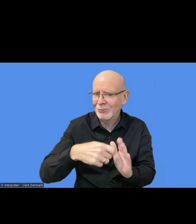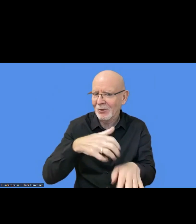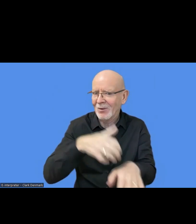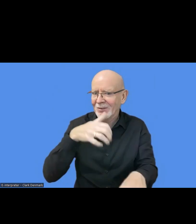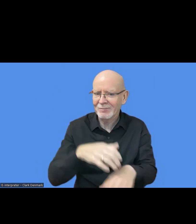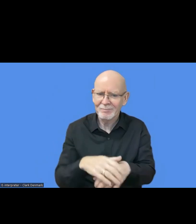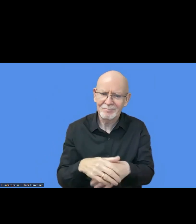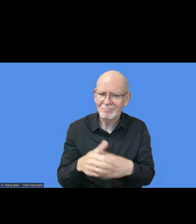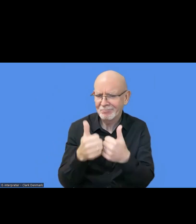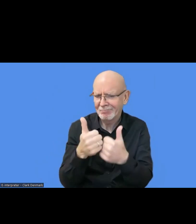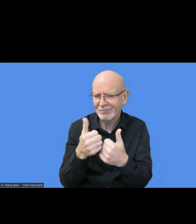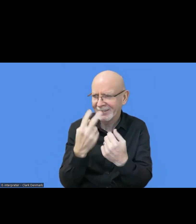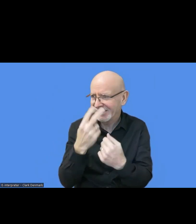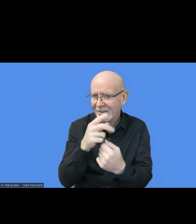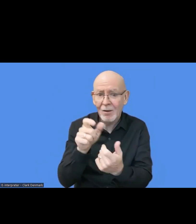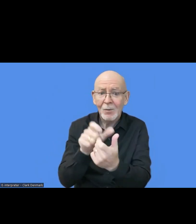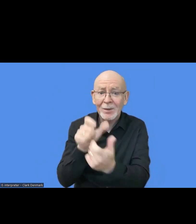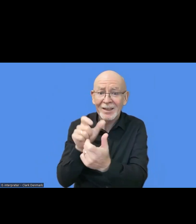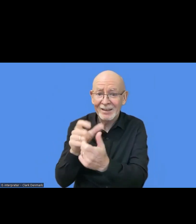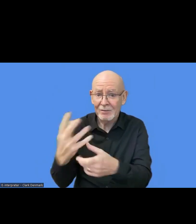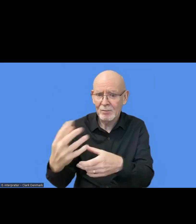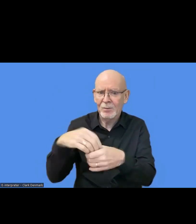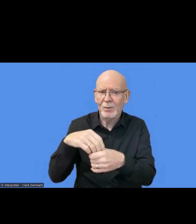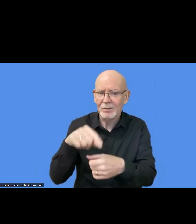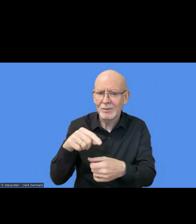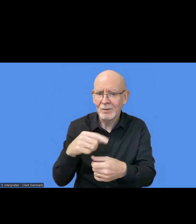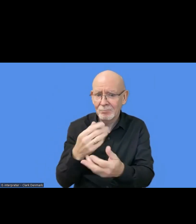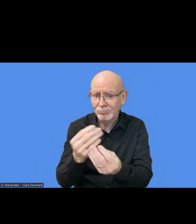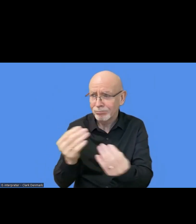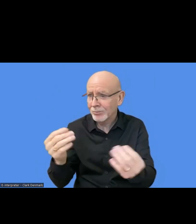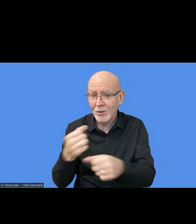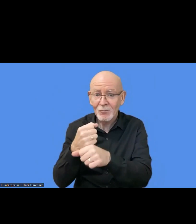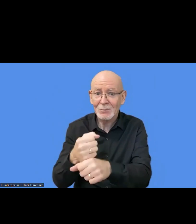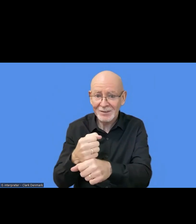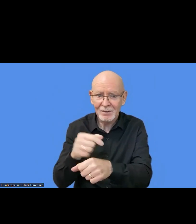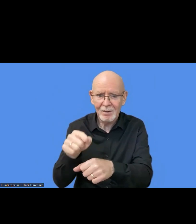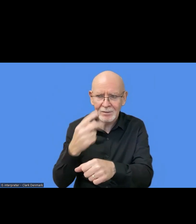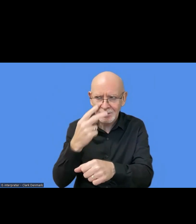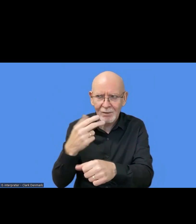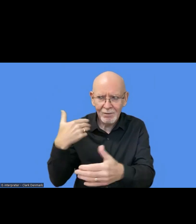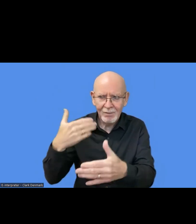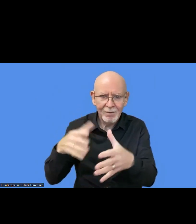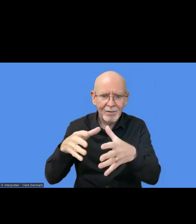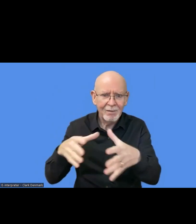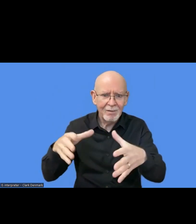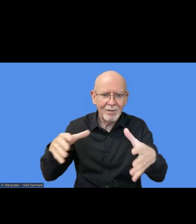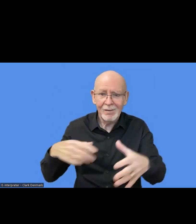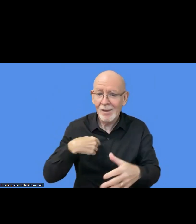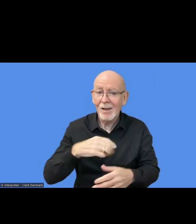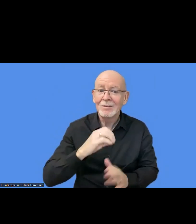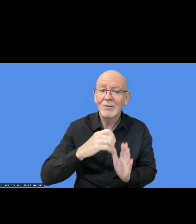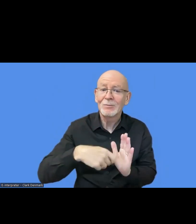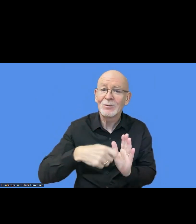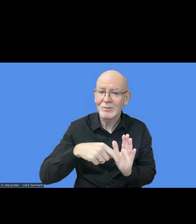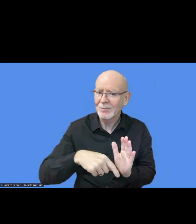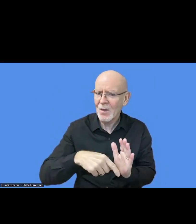than a decade now, and business is attending more and more. But of course, there's room for improvement, and that's why we also decided to have